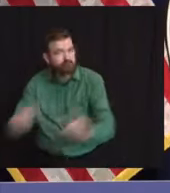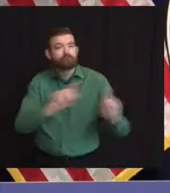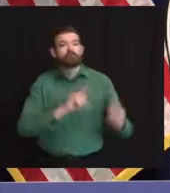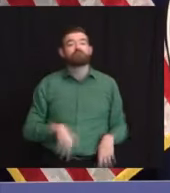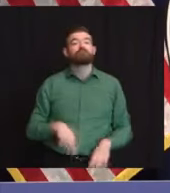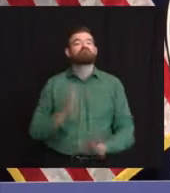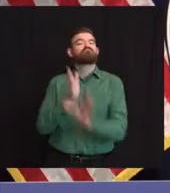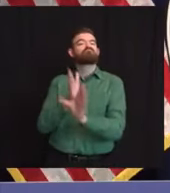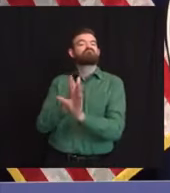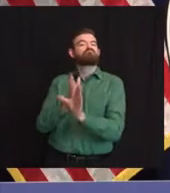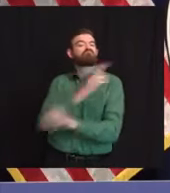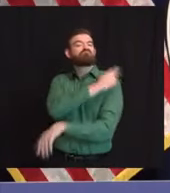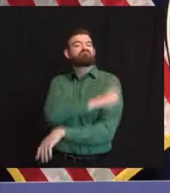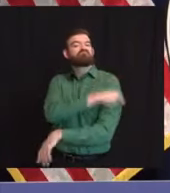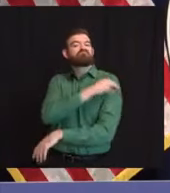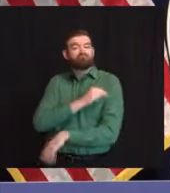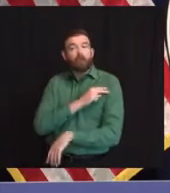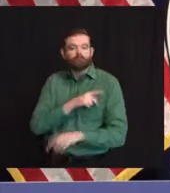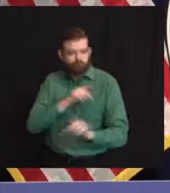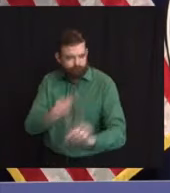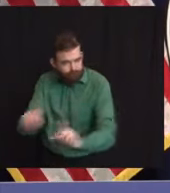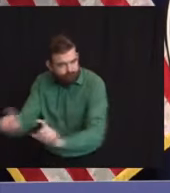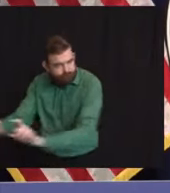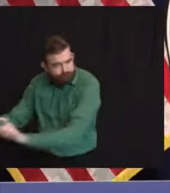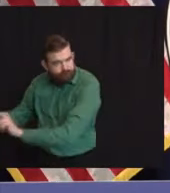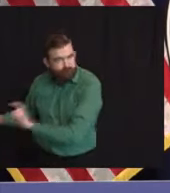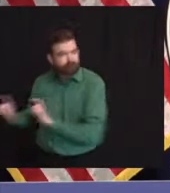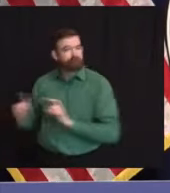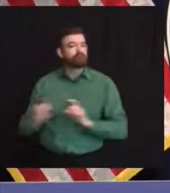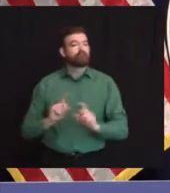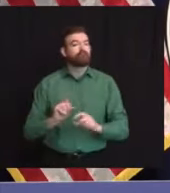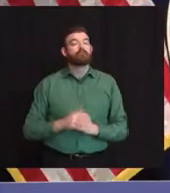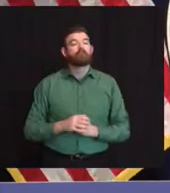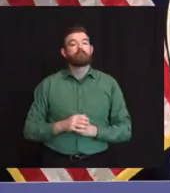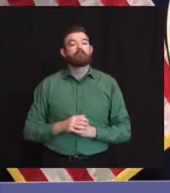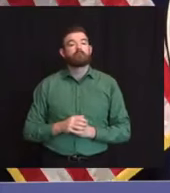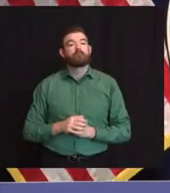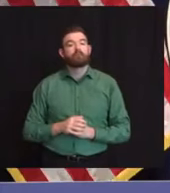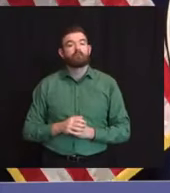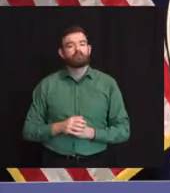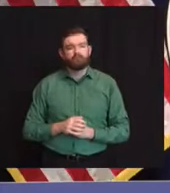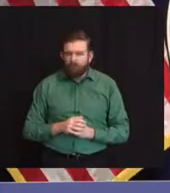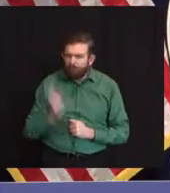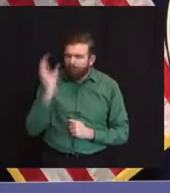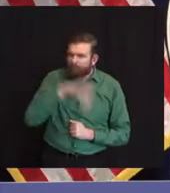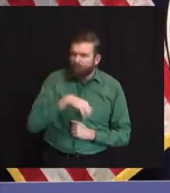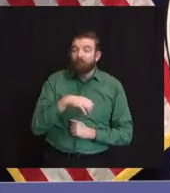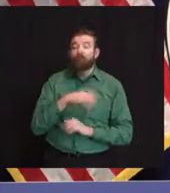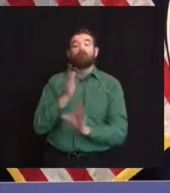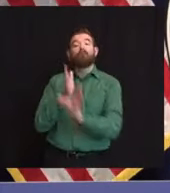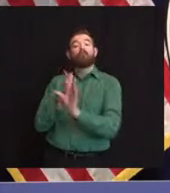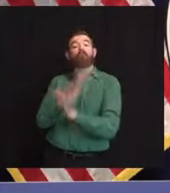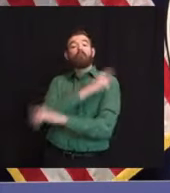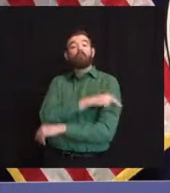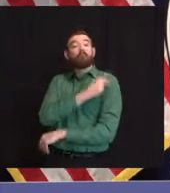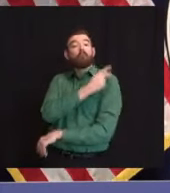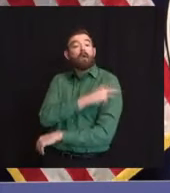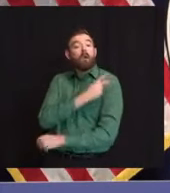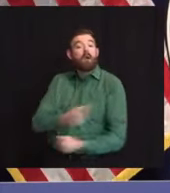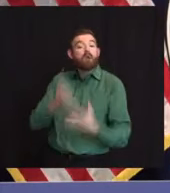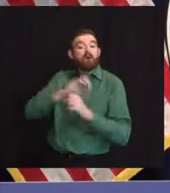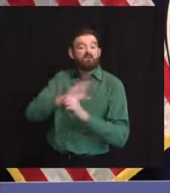I understand your question, number of positives among patients with a much bigger number of positives among staff. And then the other question,